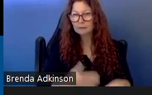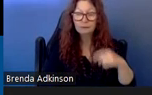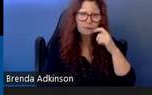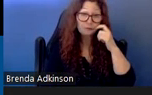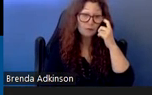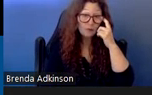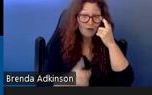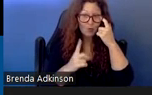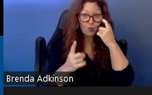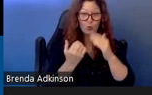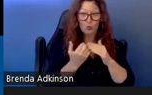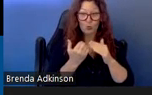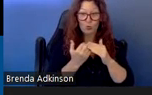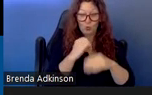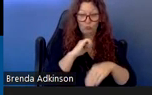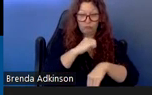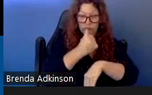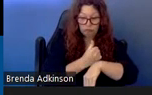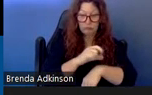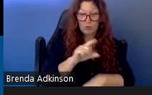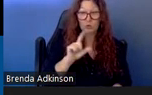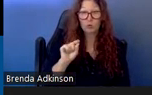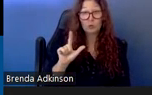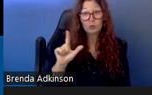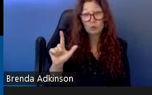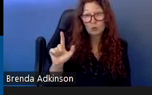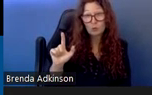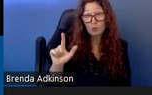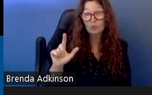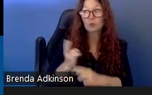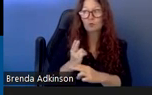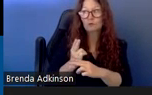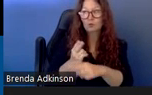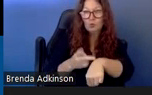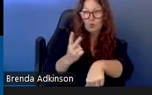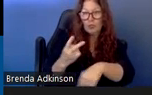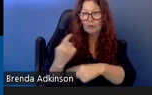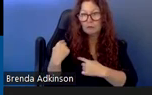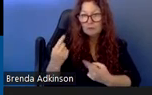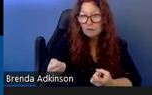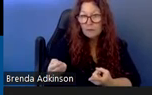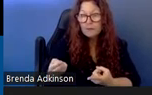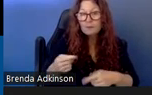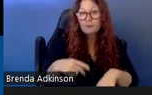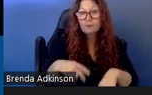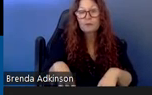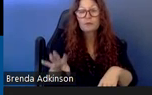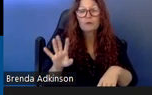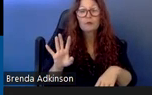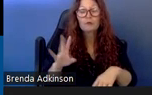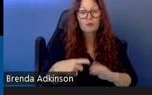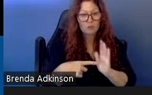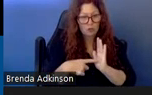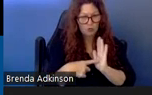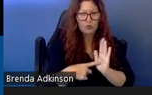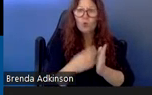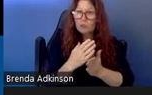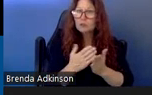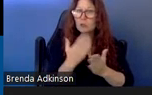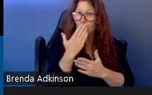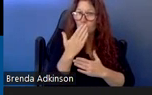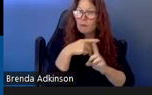recently implemented in 2021, and we have used it twice, and it is showing some promise,